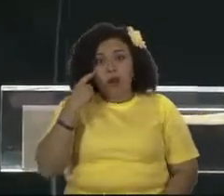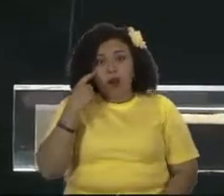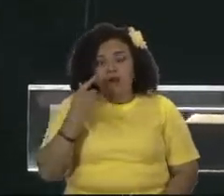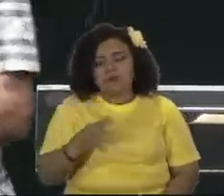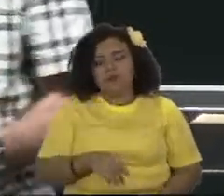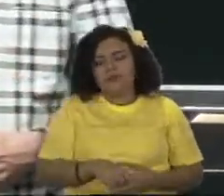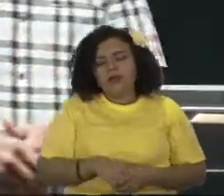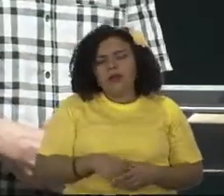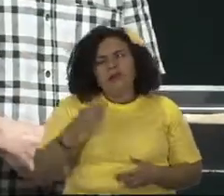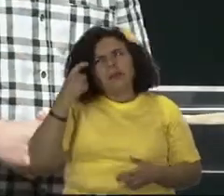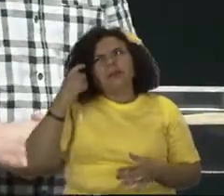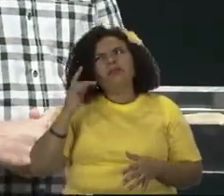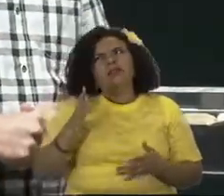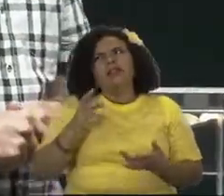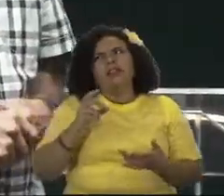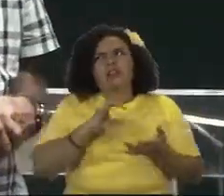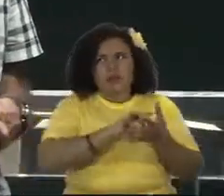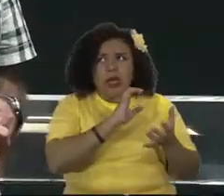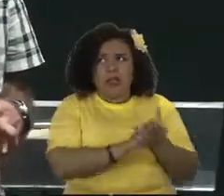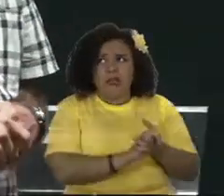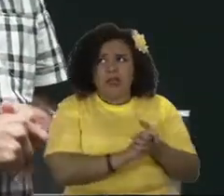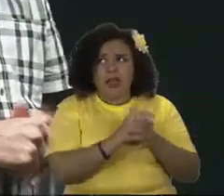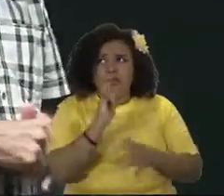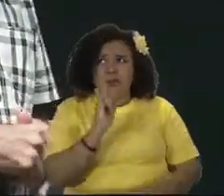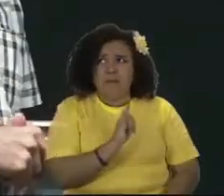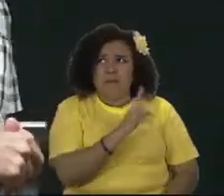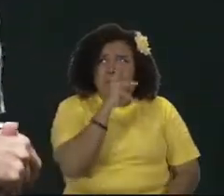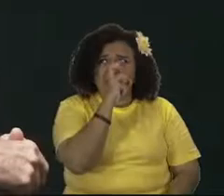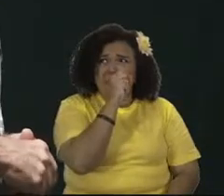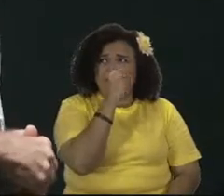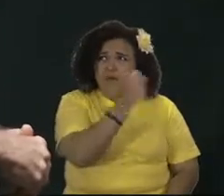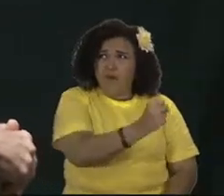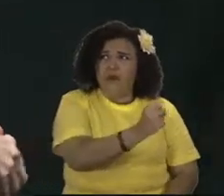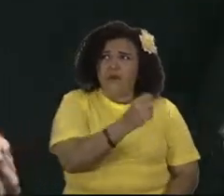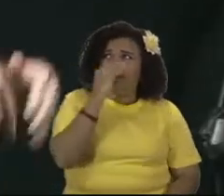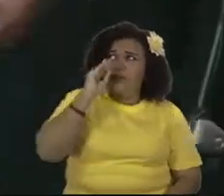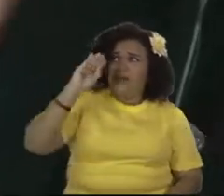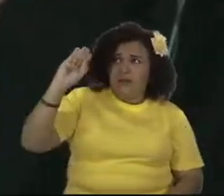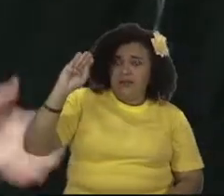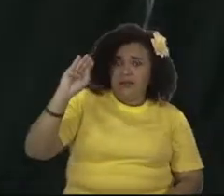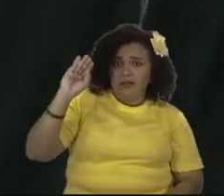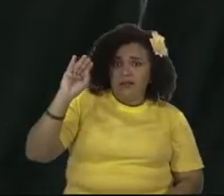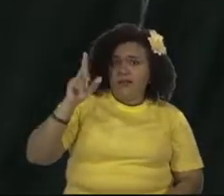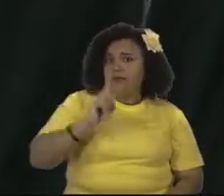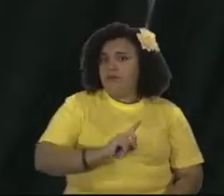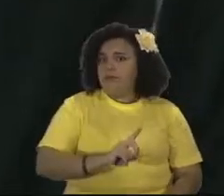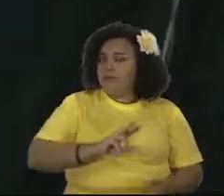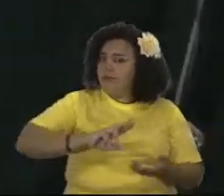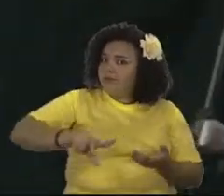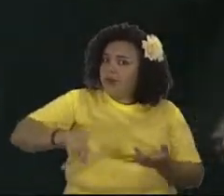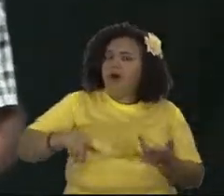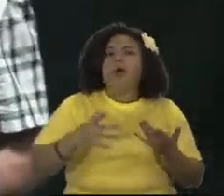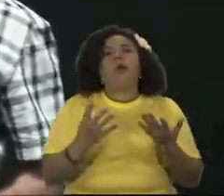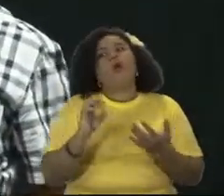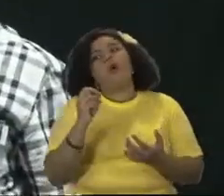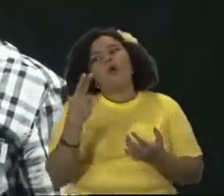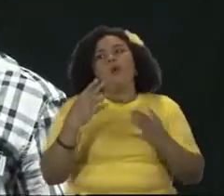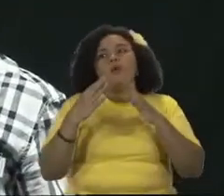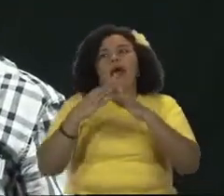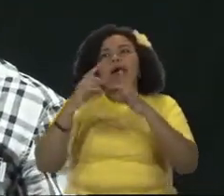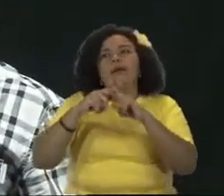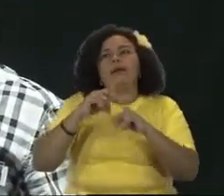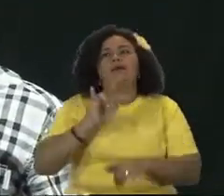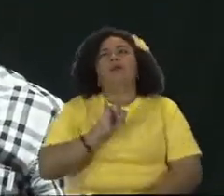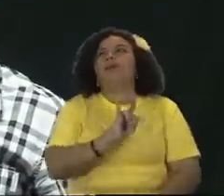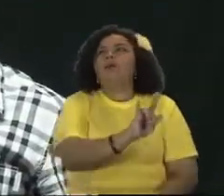not your son or your family. It's not love the ministry of church. It